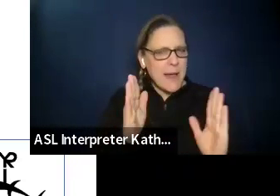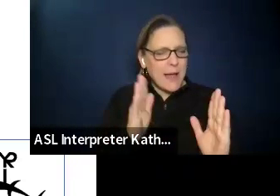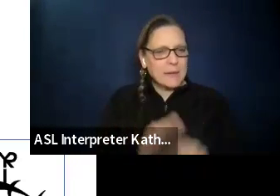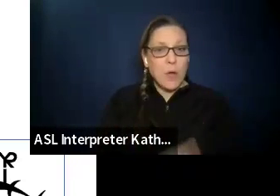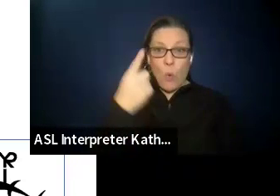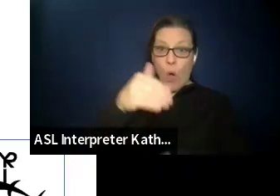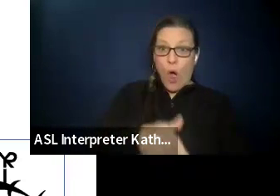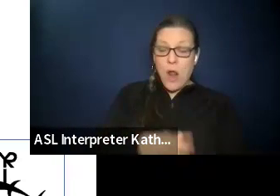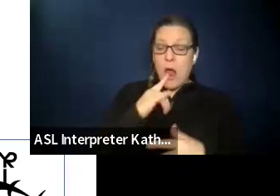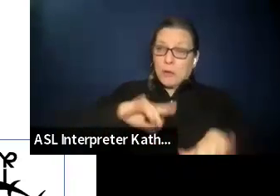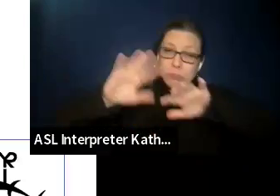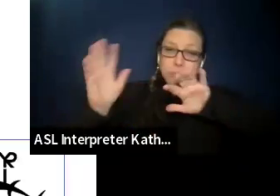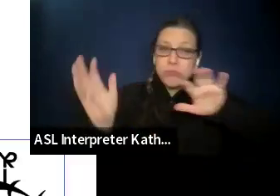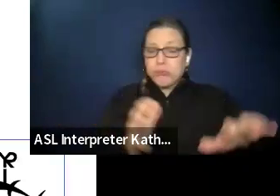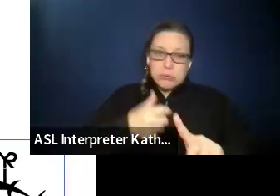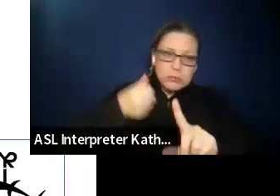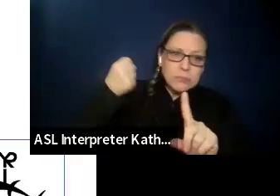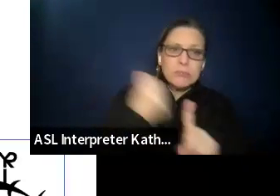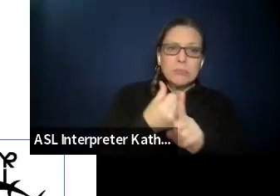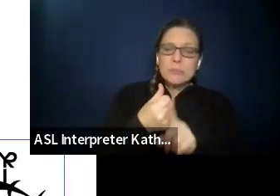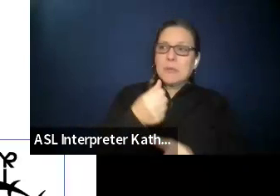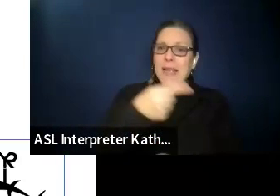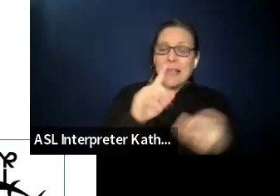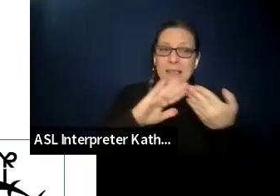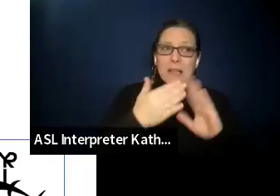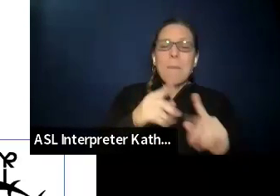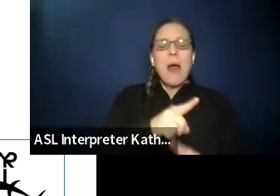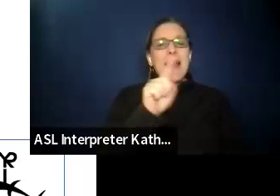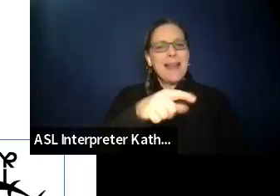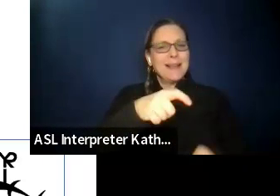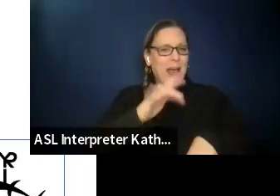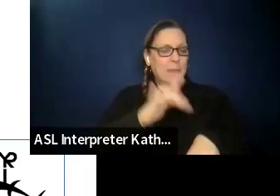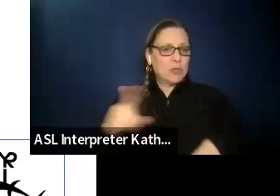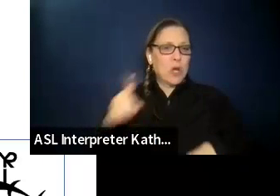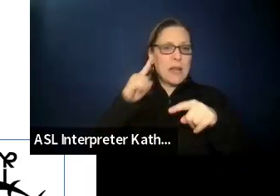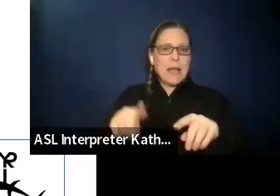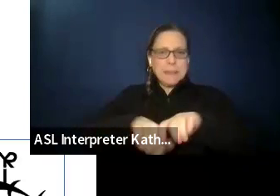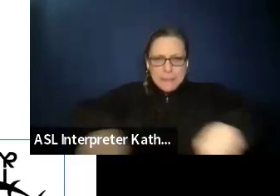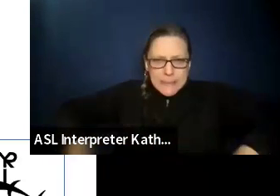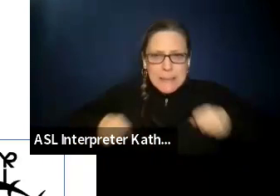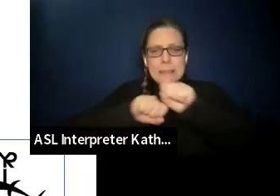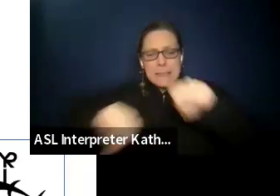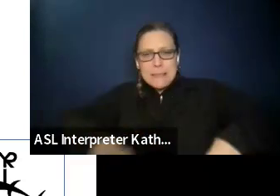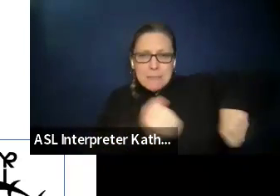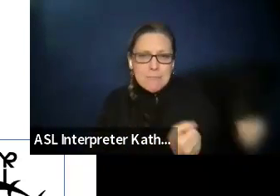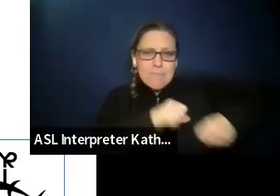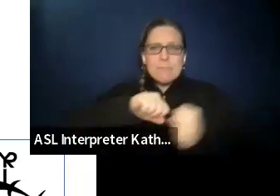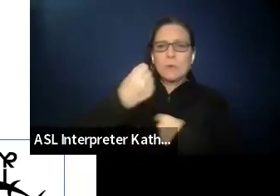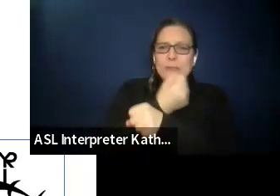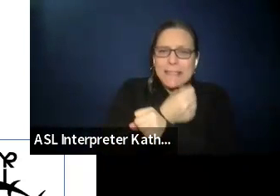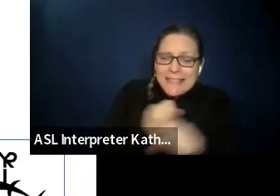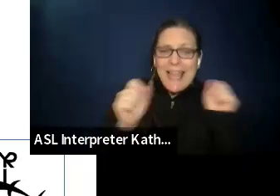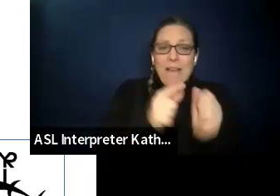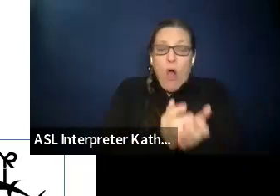One night, a great storm hits, and it's his time to shine, pulling his oars alone against the crashing waves to save a crew in peril.